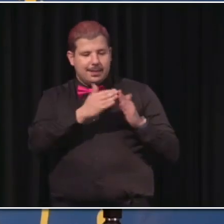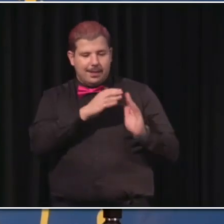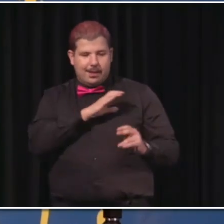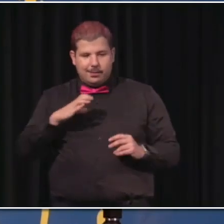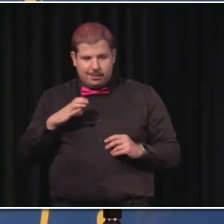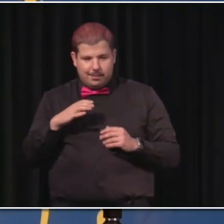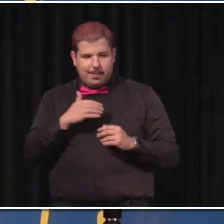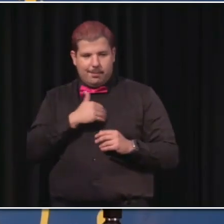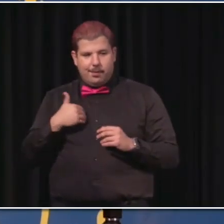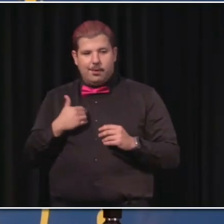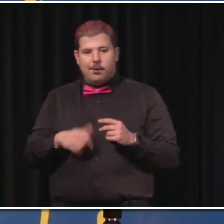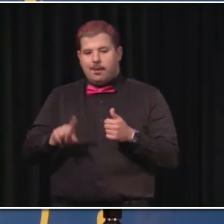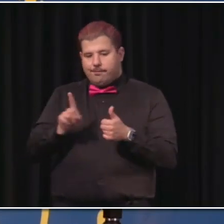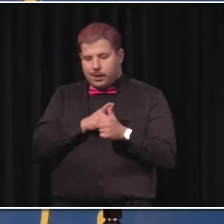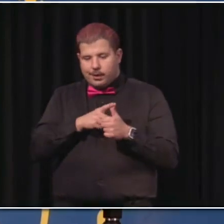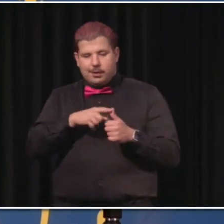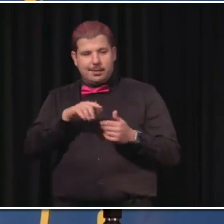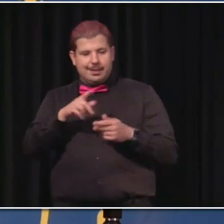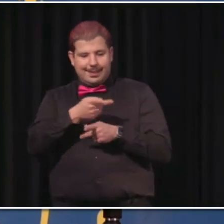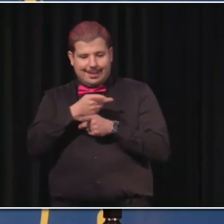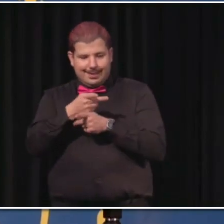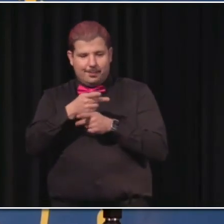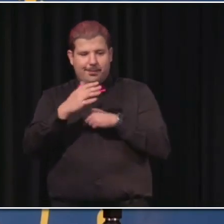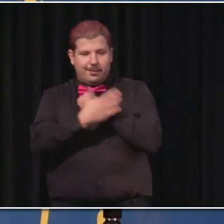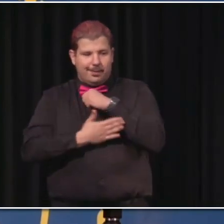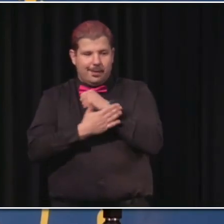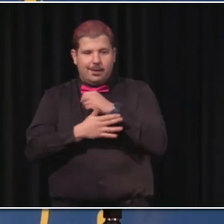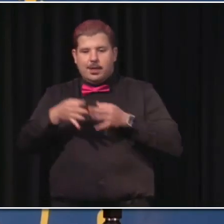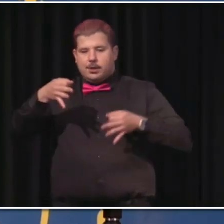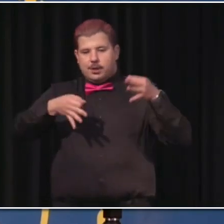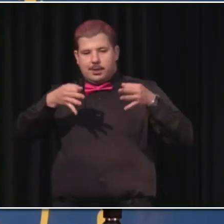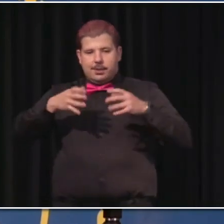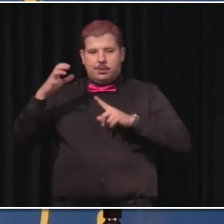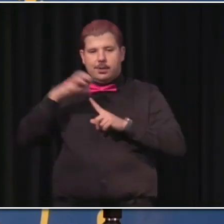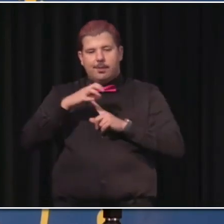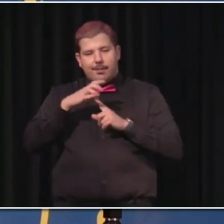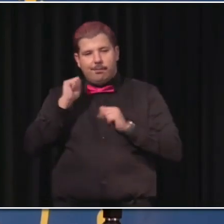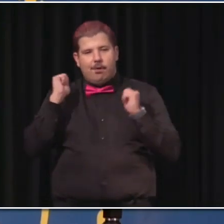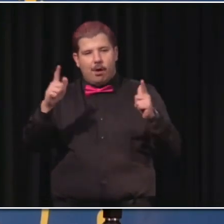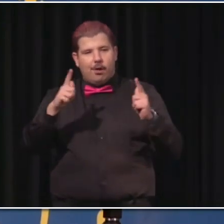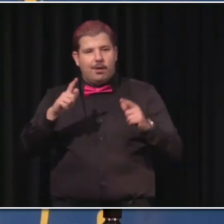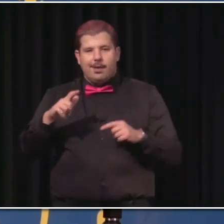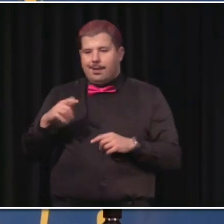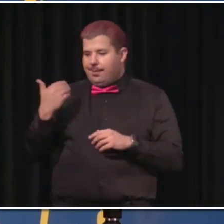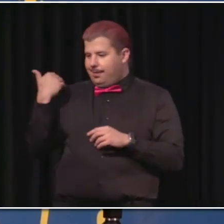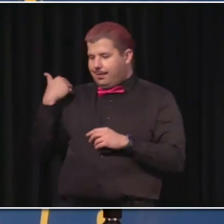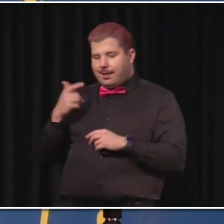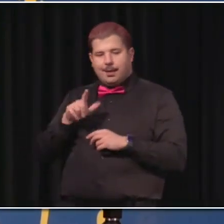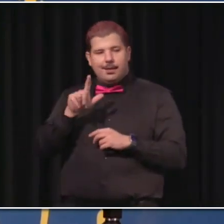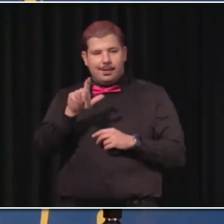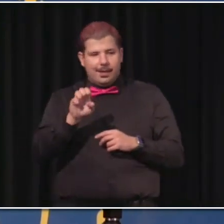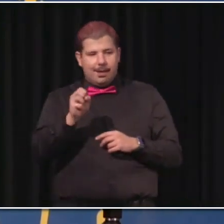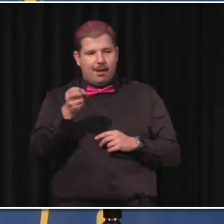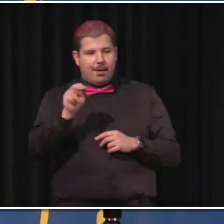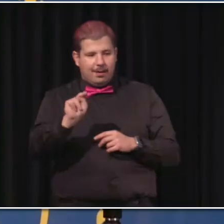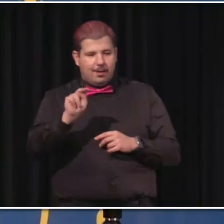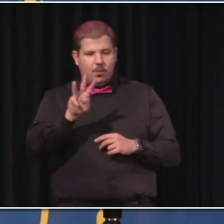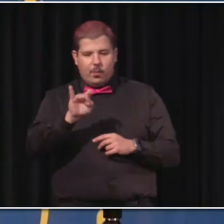county supervisor, and champion of justice for all, the late, great Leon Williams.